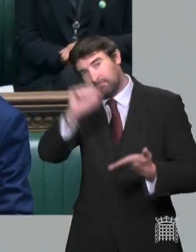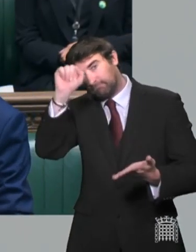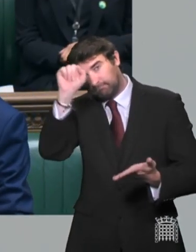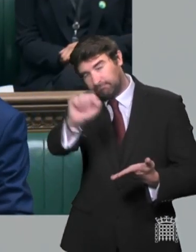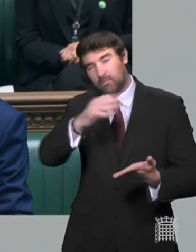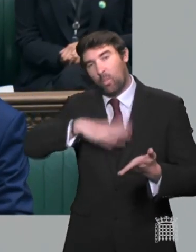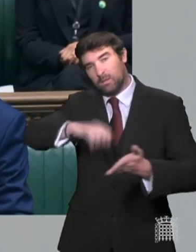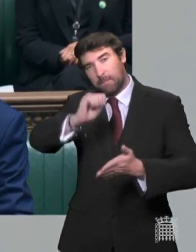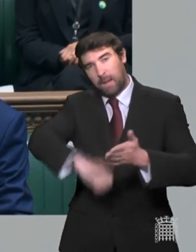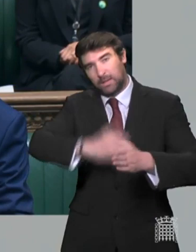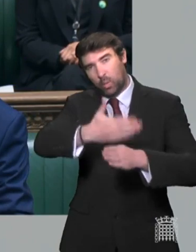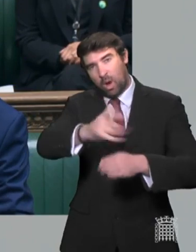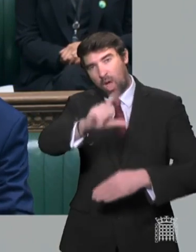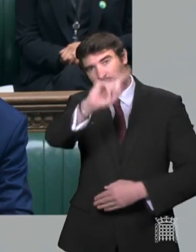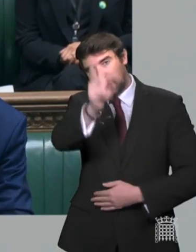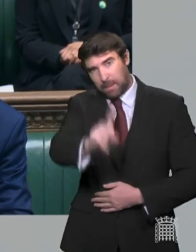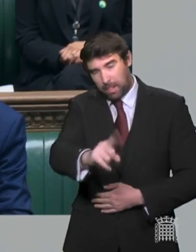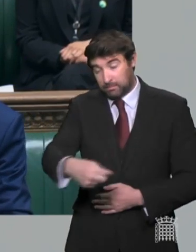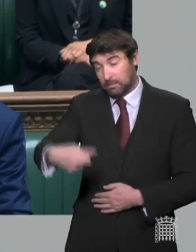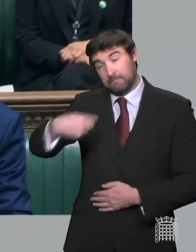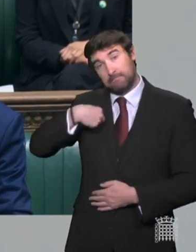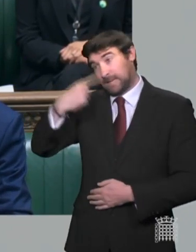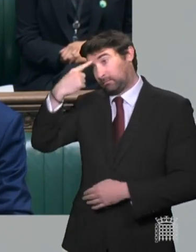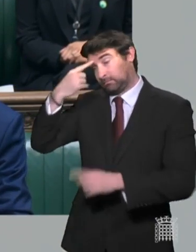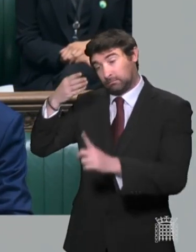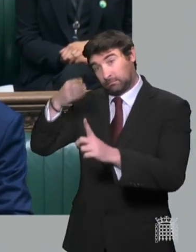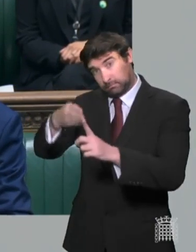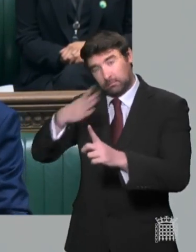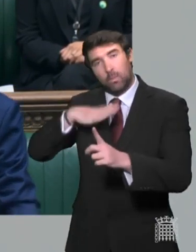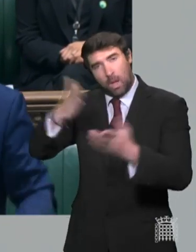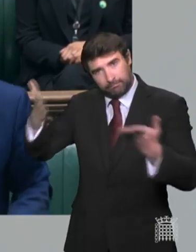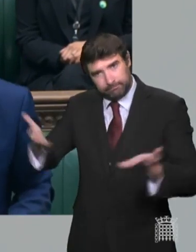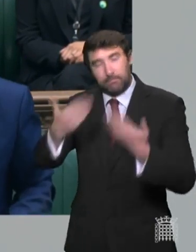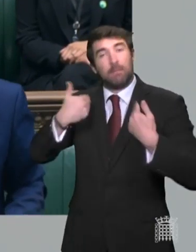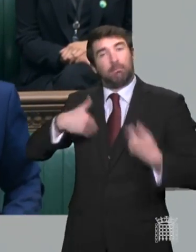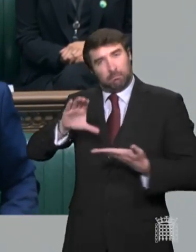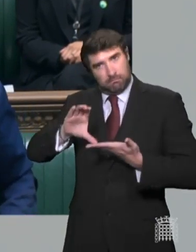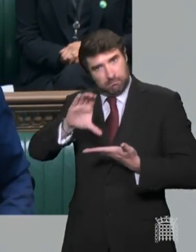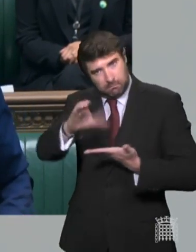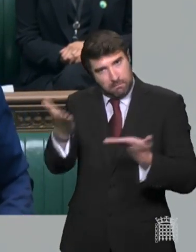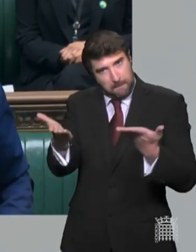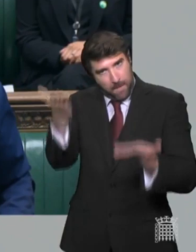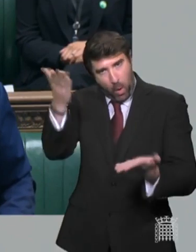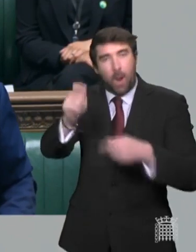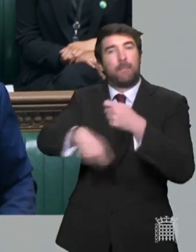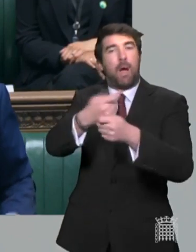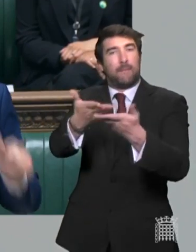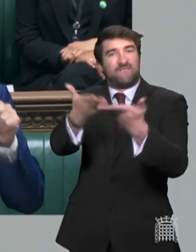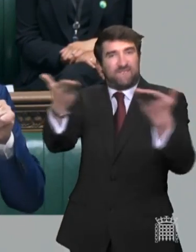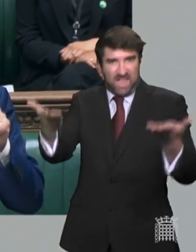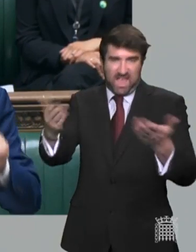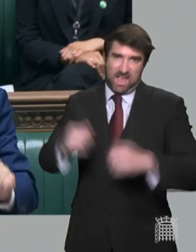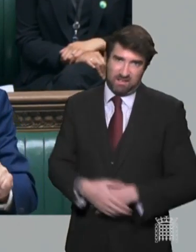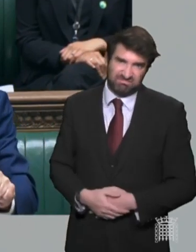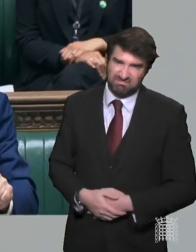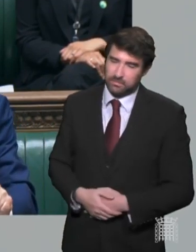with the broadest shoulders pay their fair share. I know they don't like that debate. The truth is, his plans don't do what he claims.